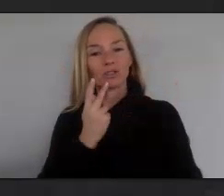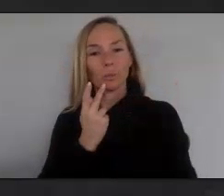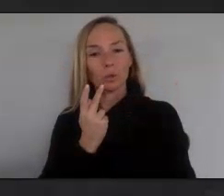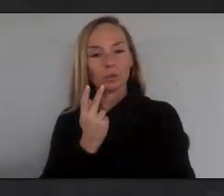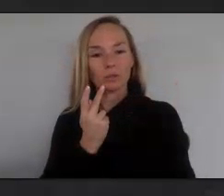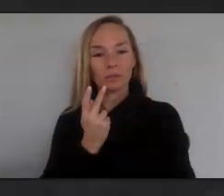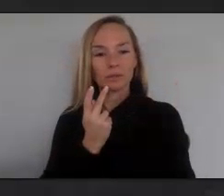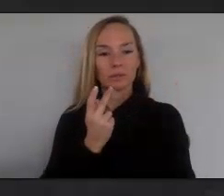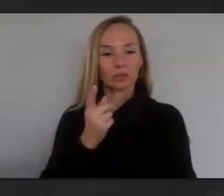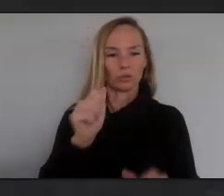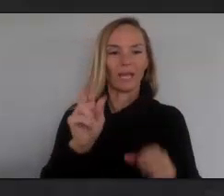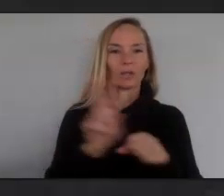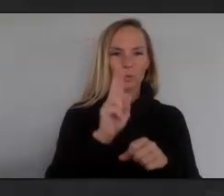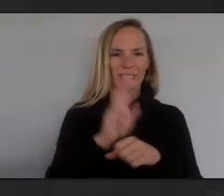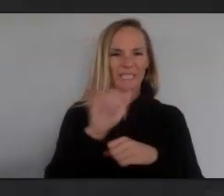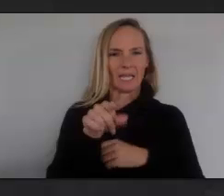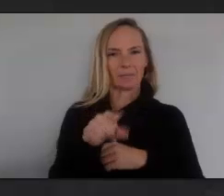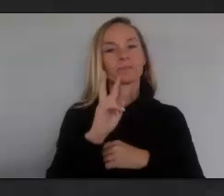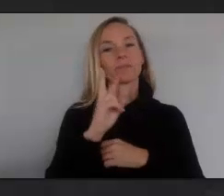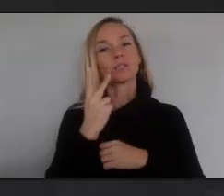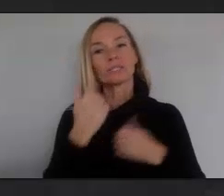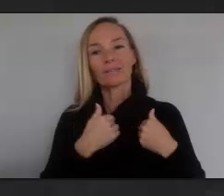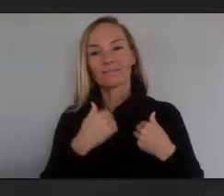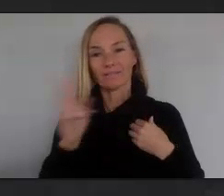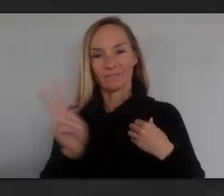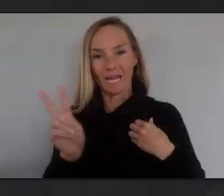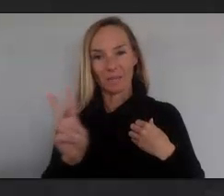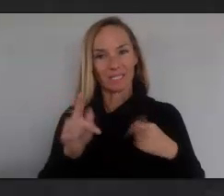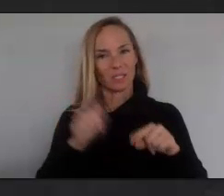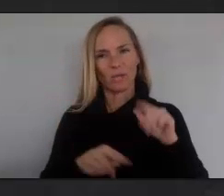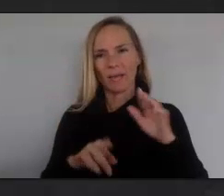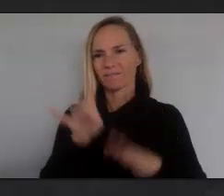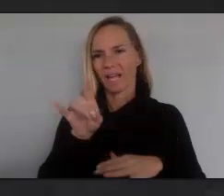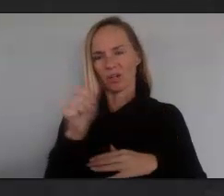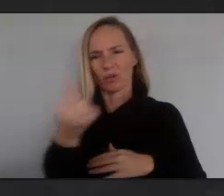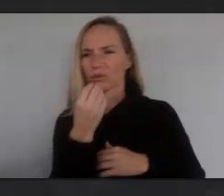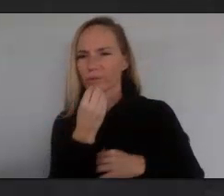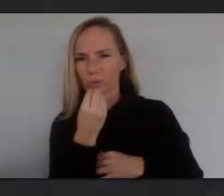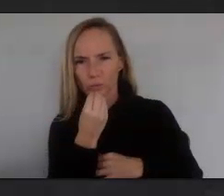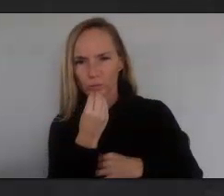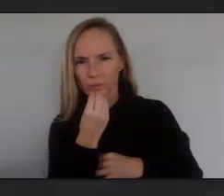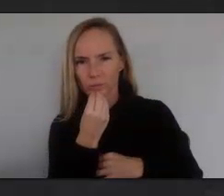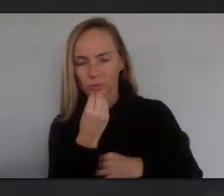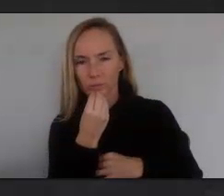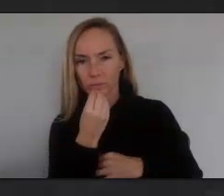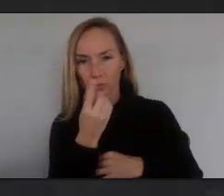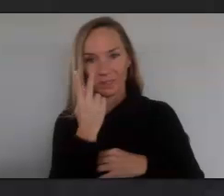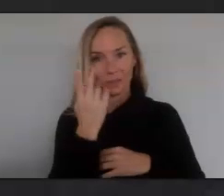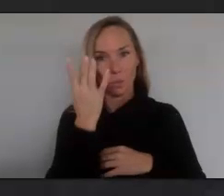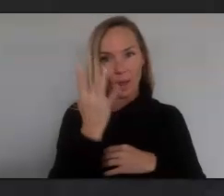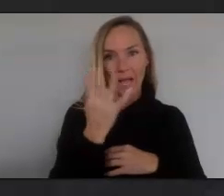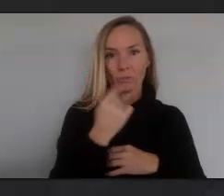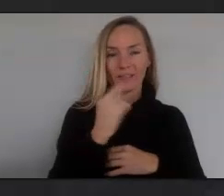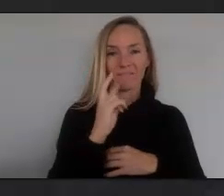hook. Vegetables have vitamins that cannot be found in other foods. Do you see how we stated why vegetables are